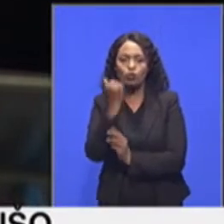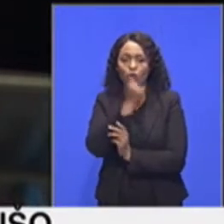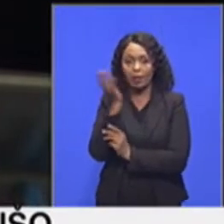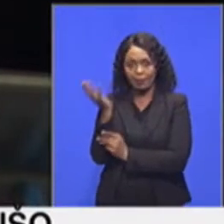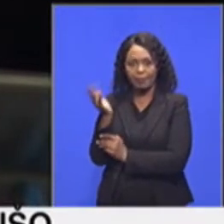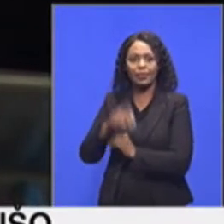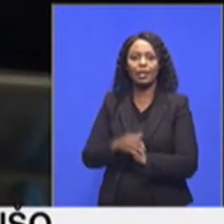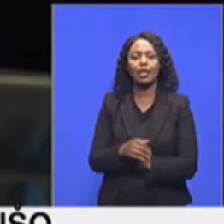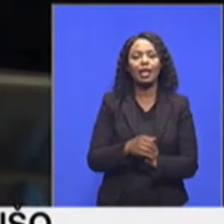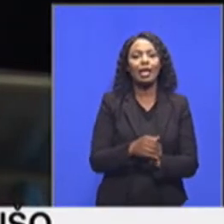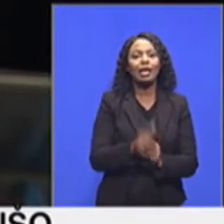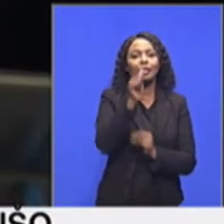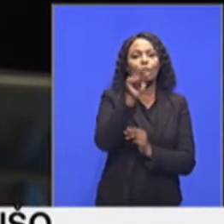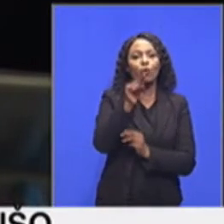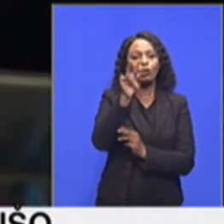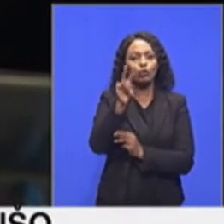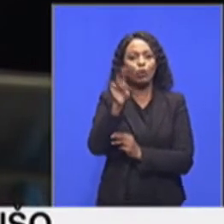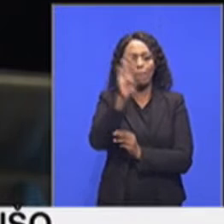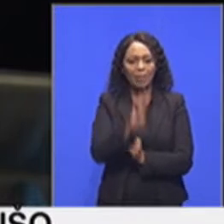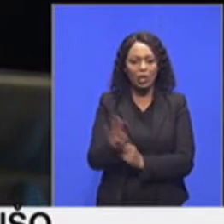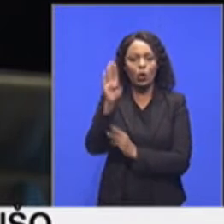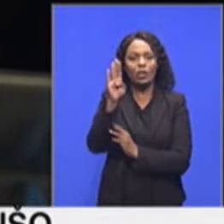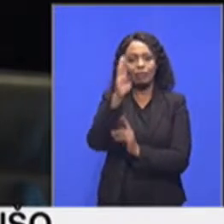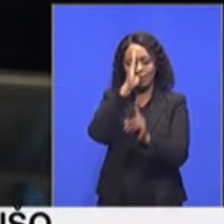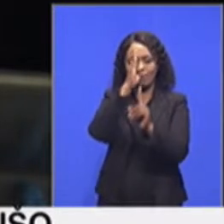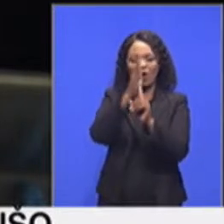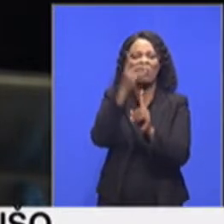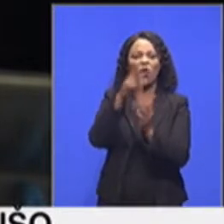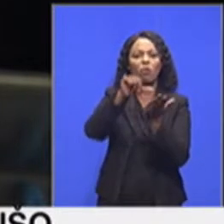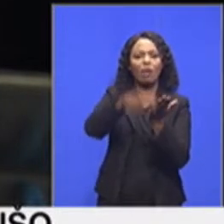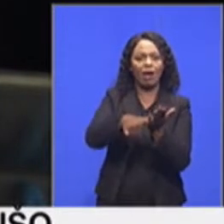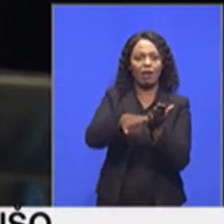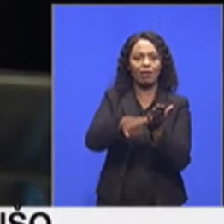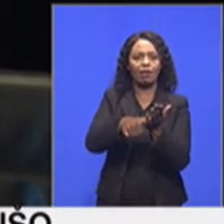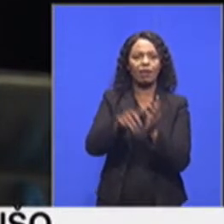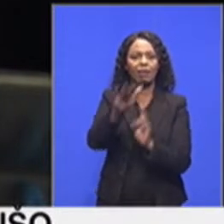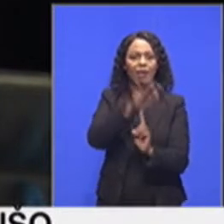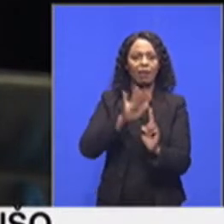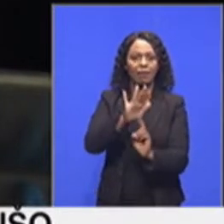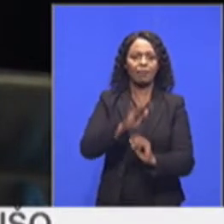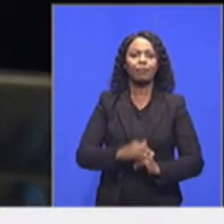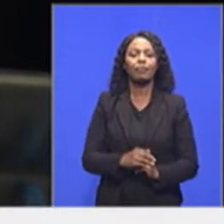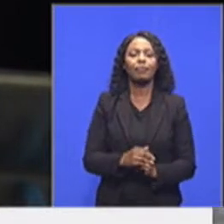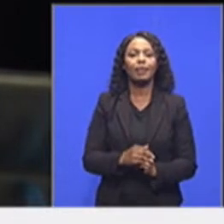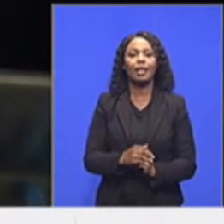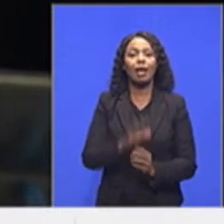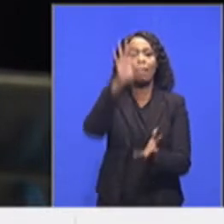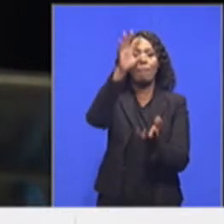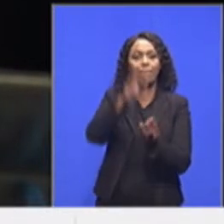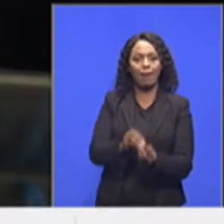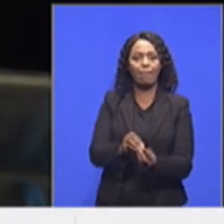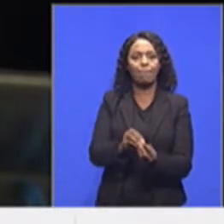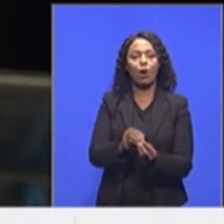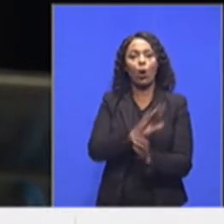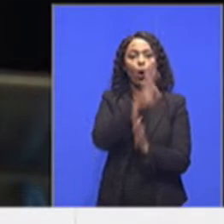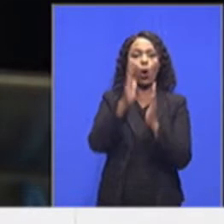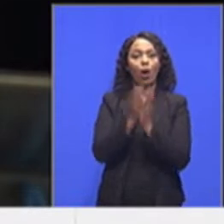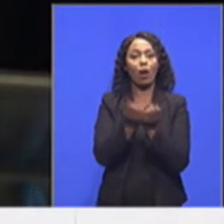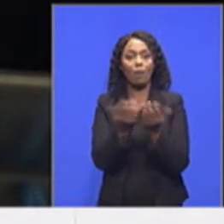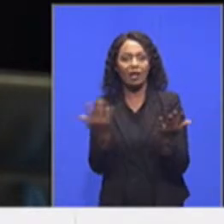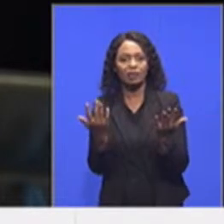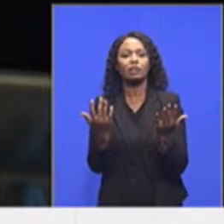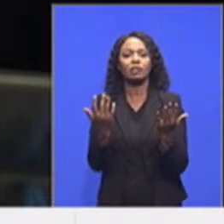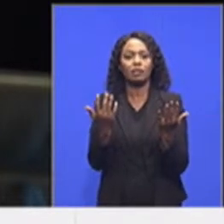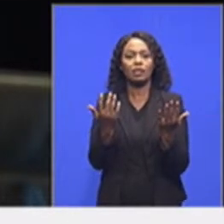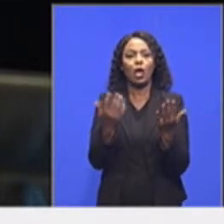billion in direct conditional grants. This takes the total direct allocation to